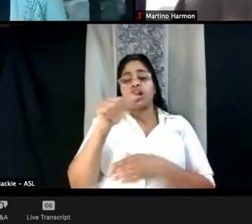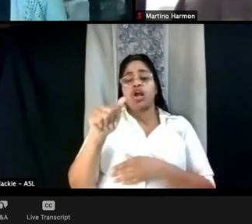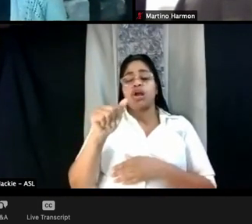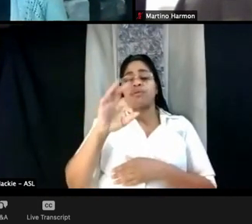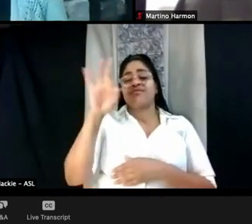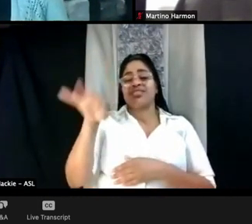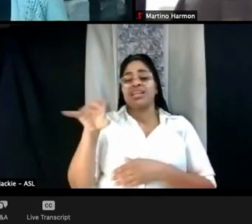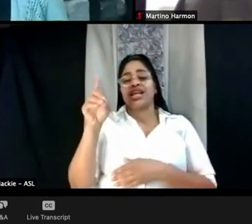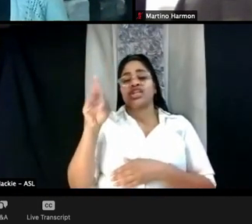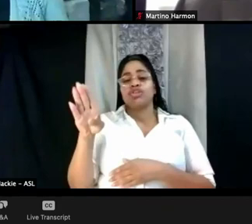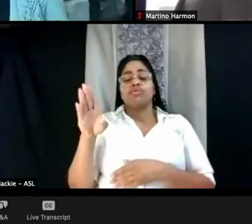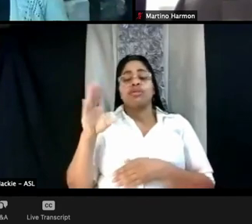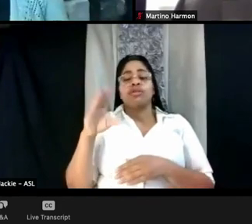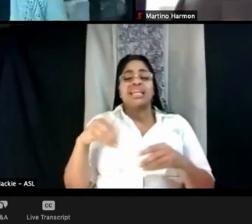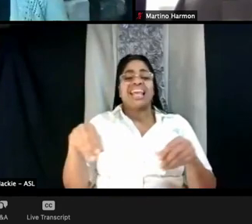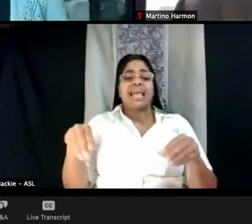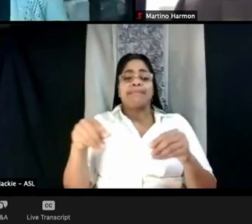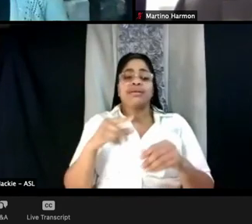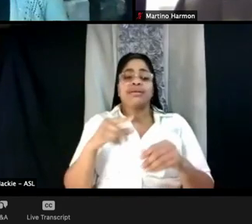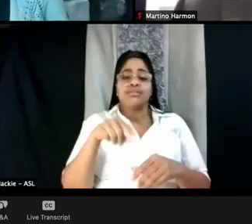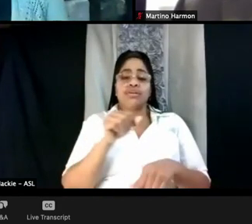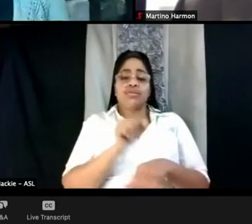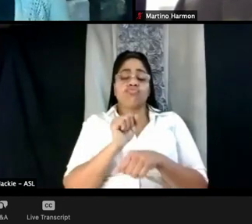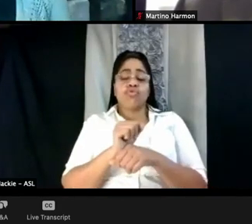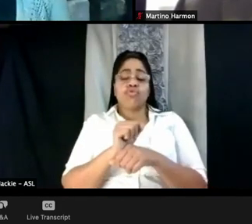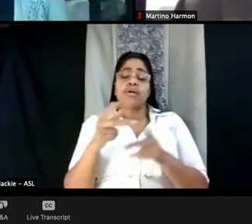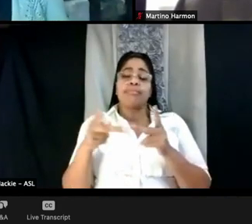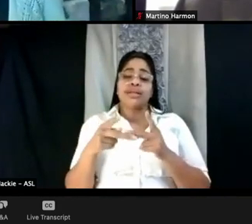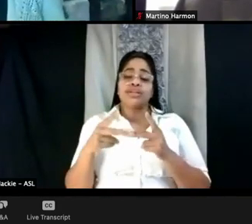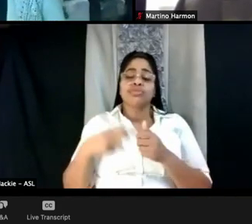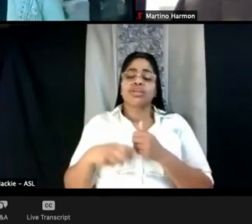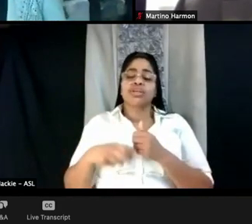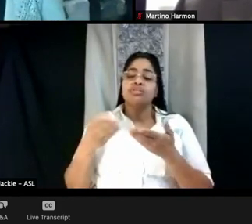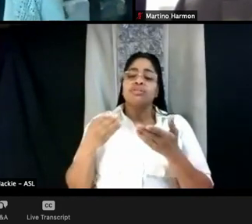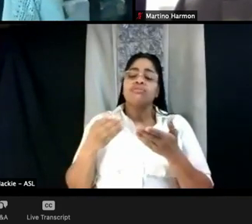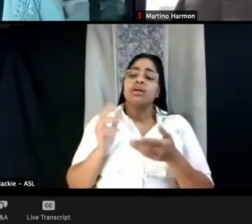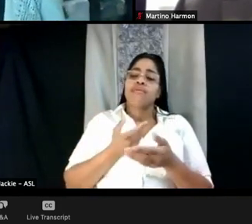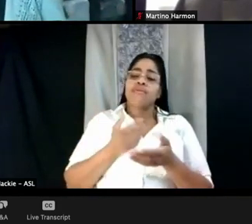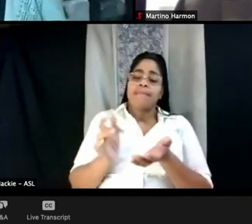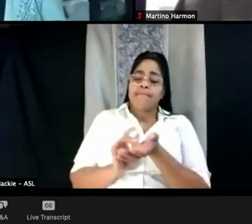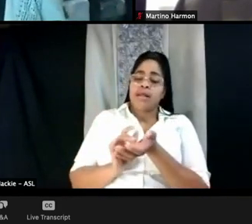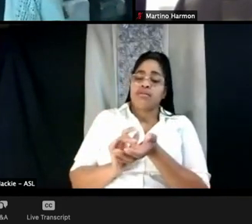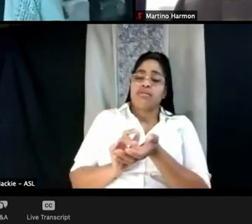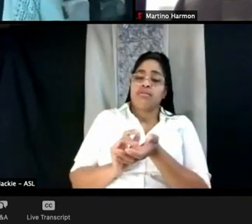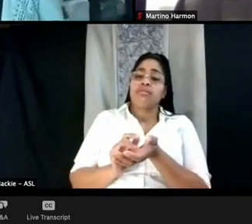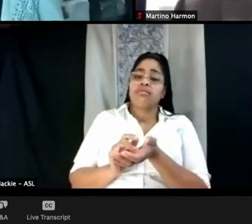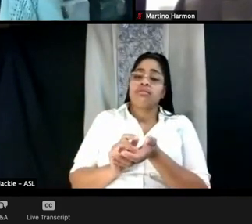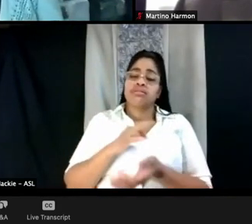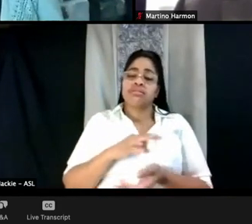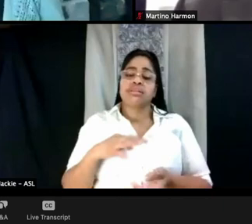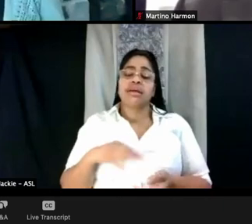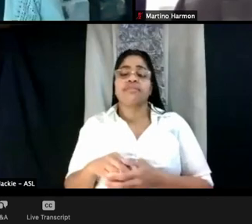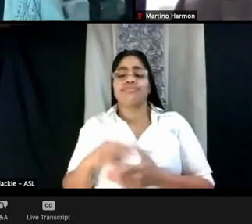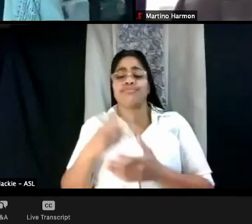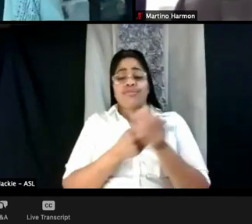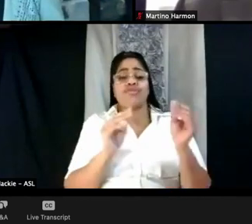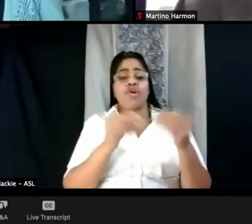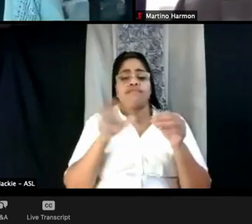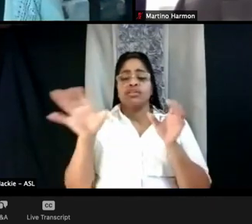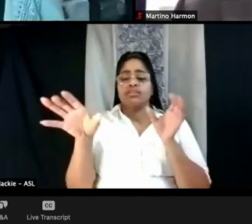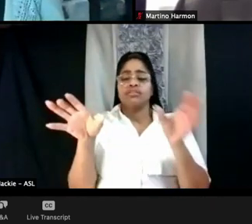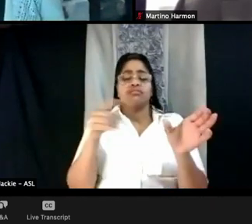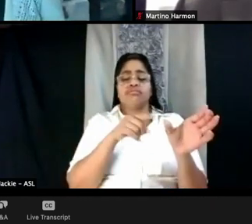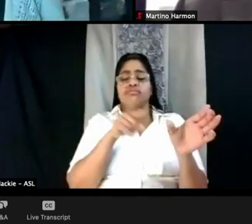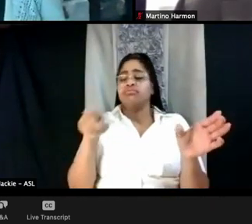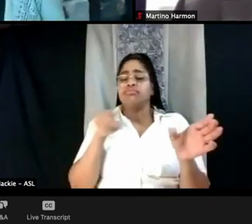campus. The Office of Counseling and Workplace Resilience serves our Michigan Medicine faculty and staff. Both of these offices are deeply committed